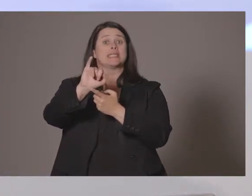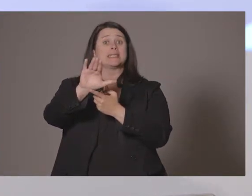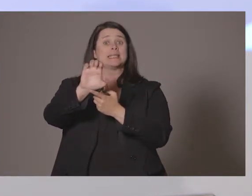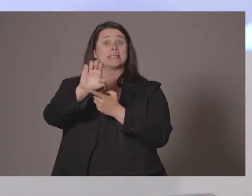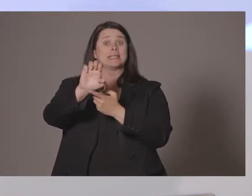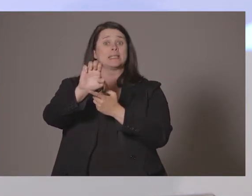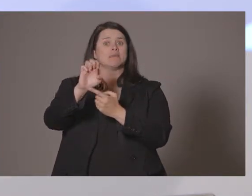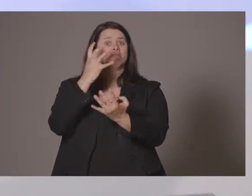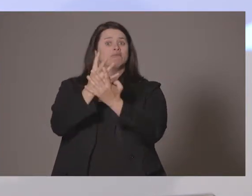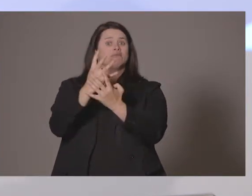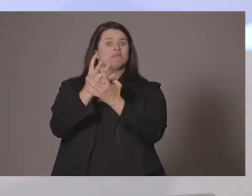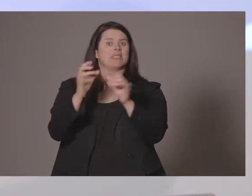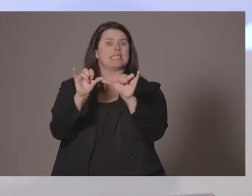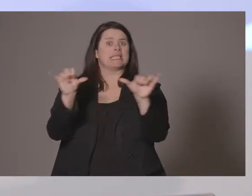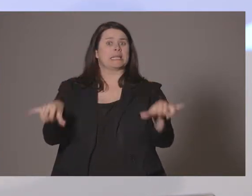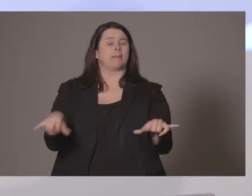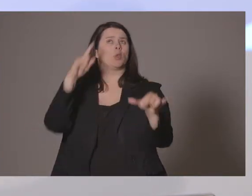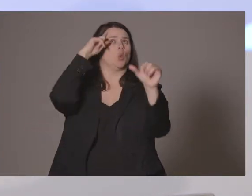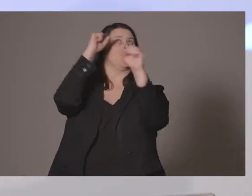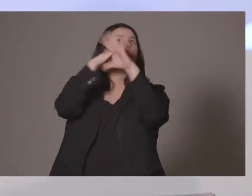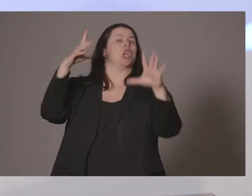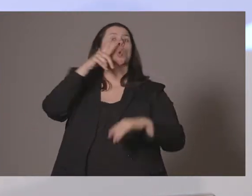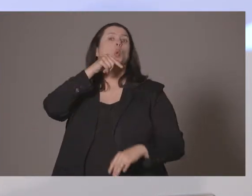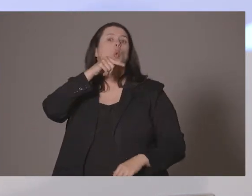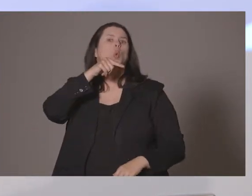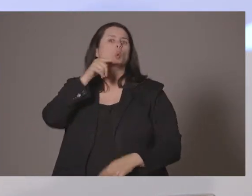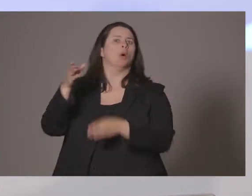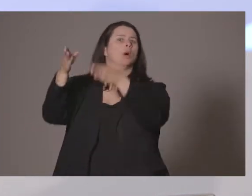who is the image that comes into your mind?